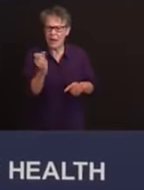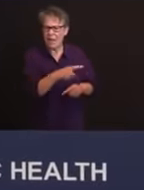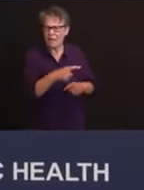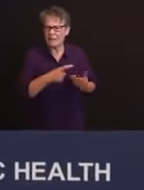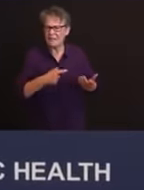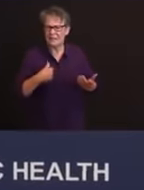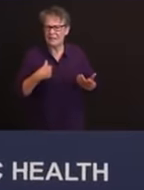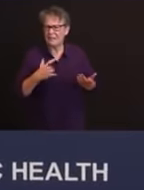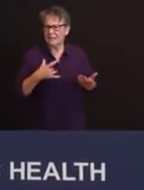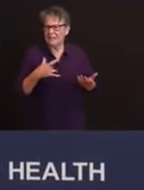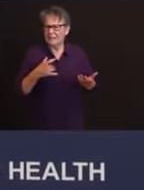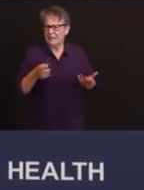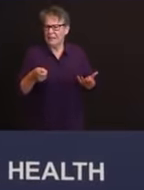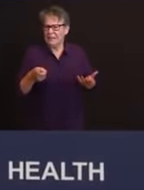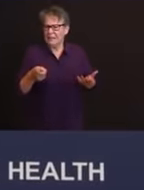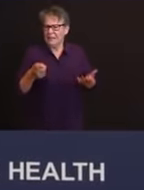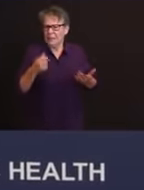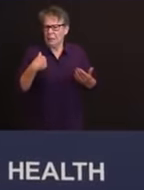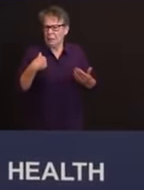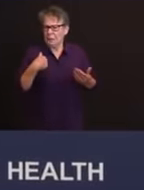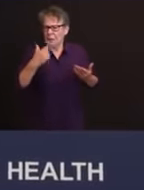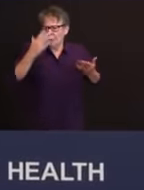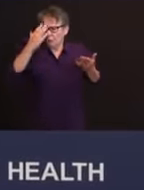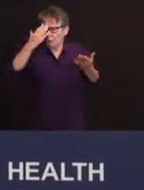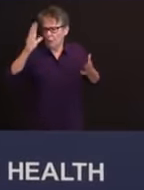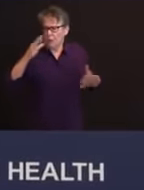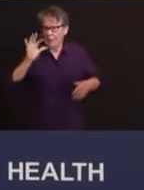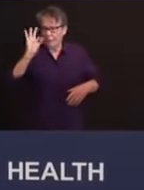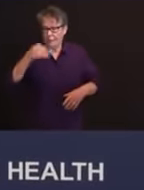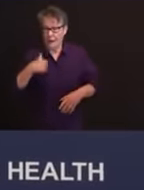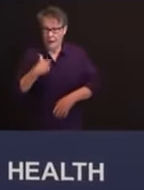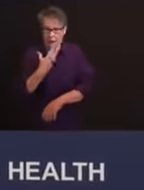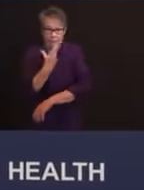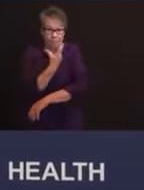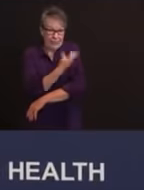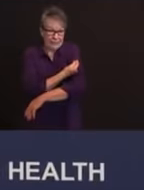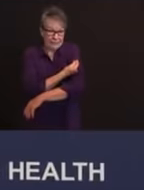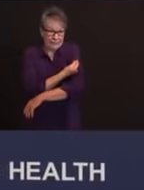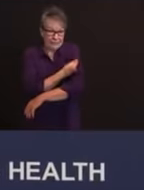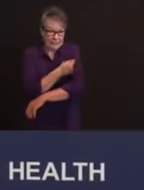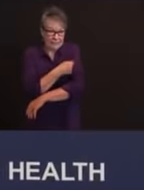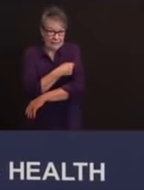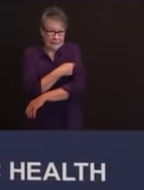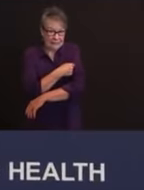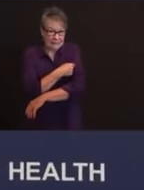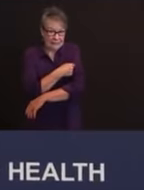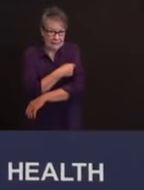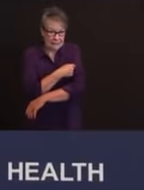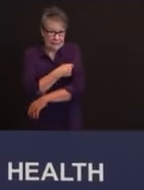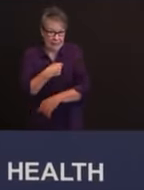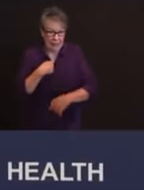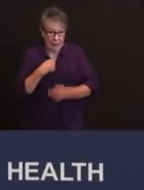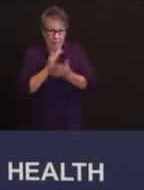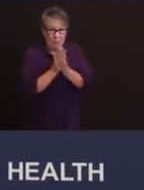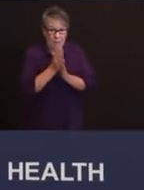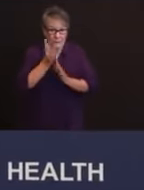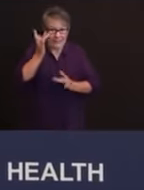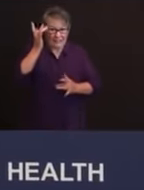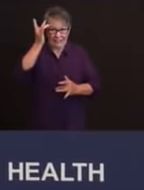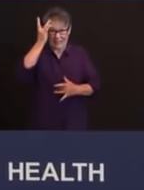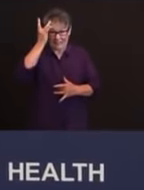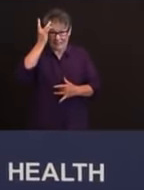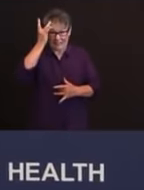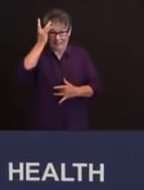is if you have the vaccine and you still get it, do you have lesser symptoms than you otherwise would have? Correct. To be determined,